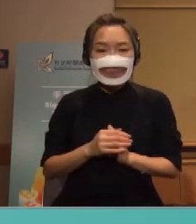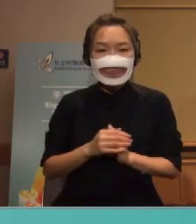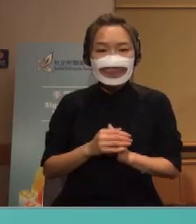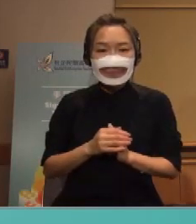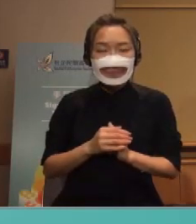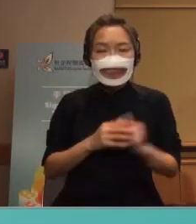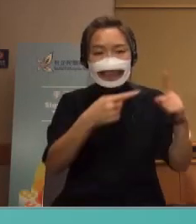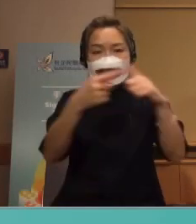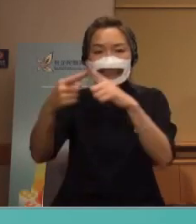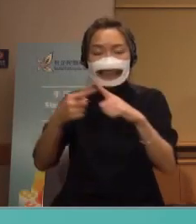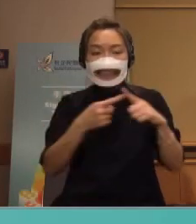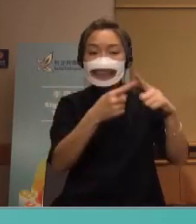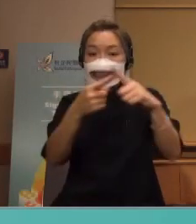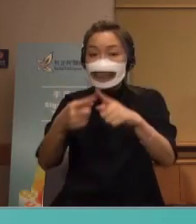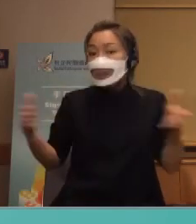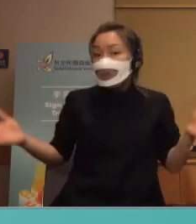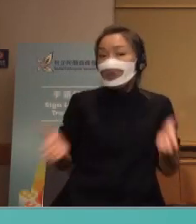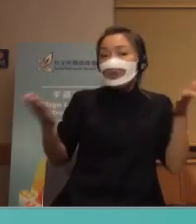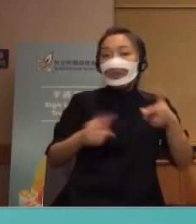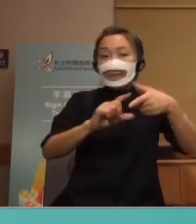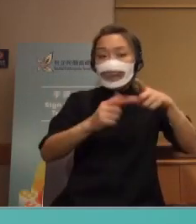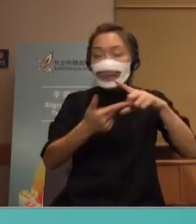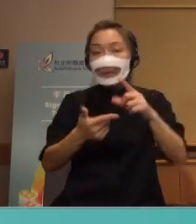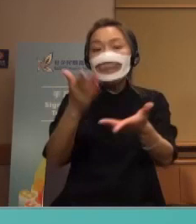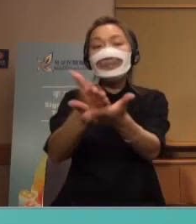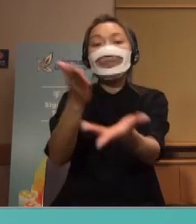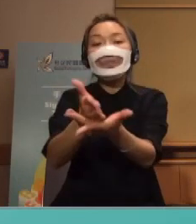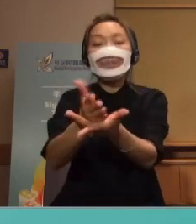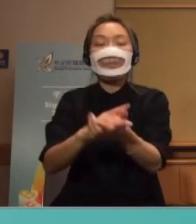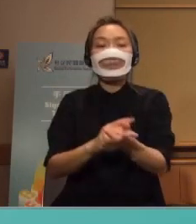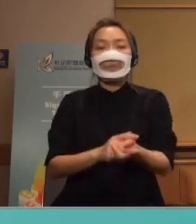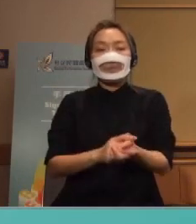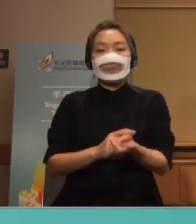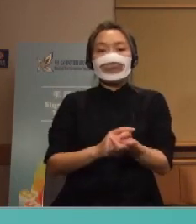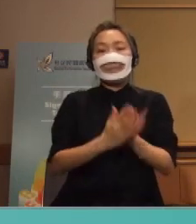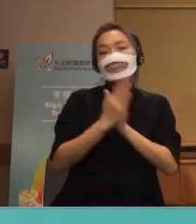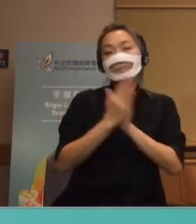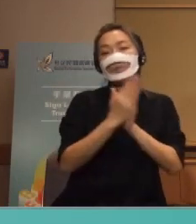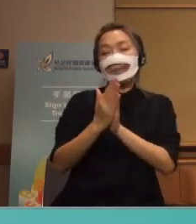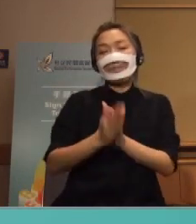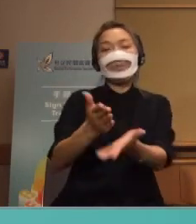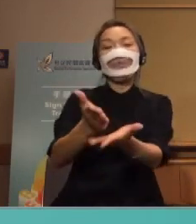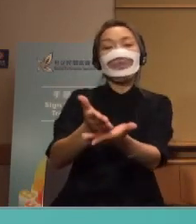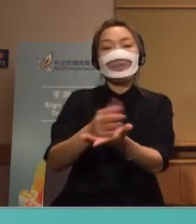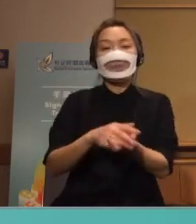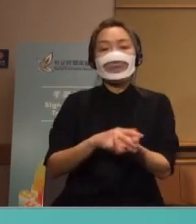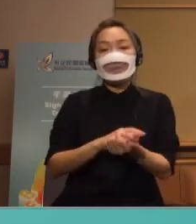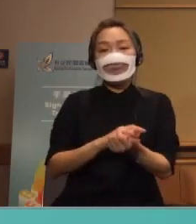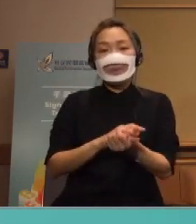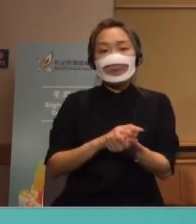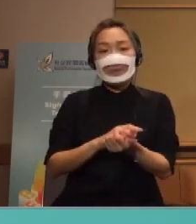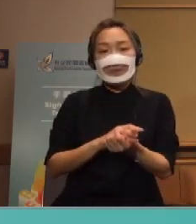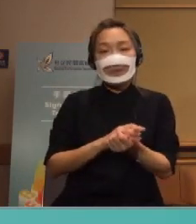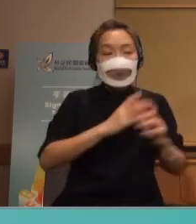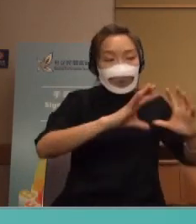to study what's the demographic of our holders, NFT holders. Some of them are from Taiwan. Some of them are from China, some